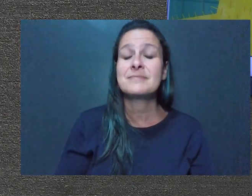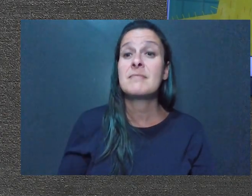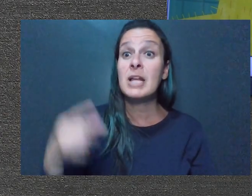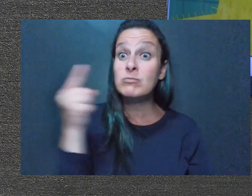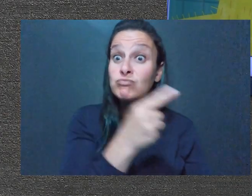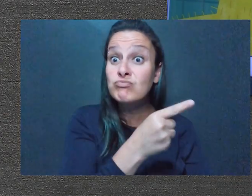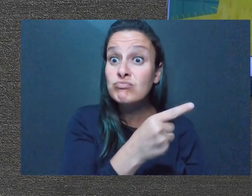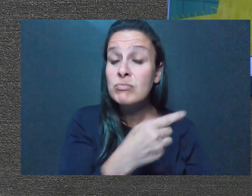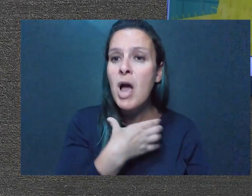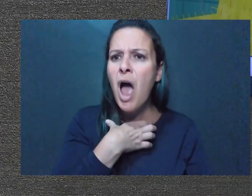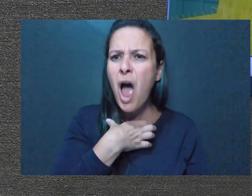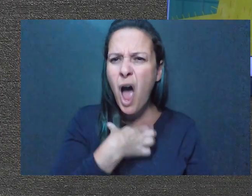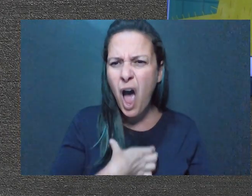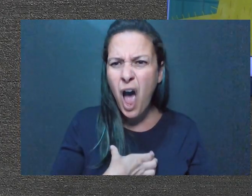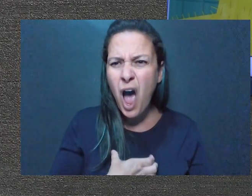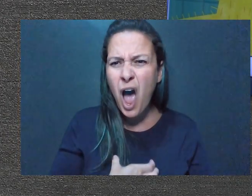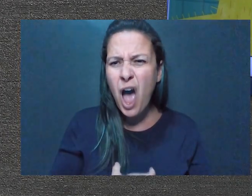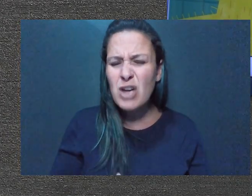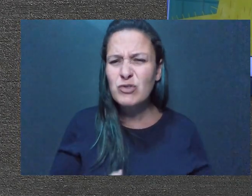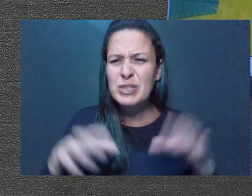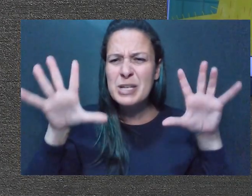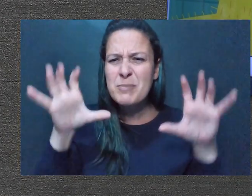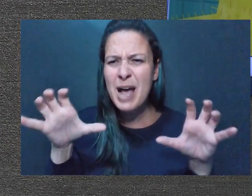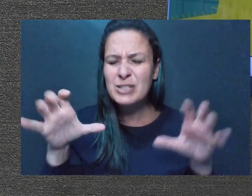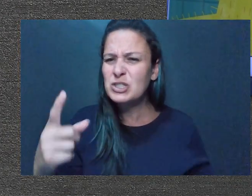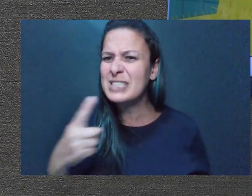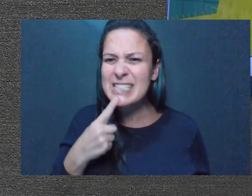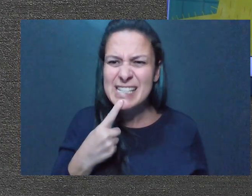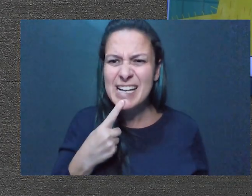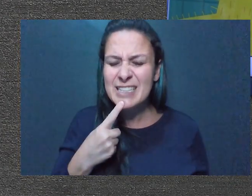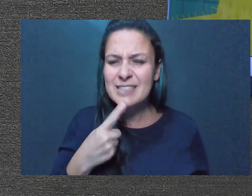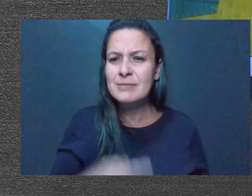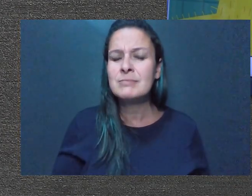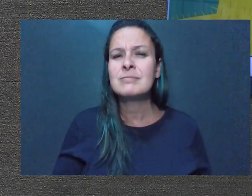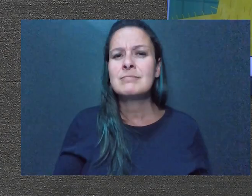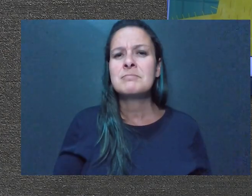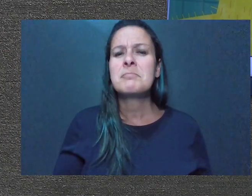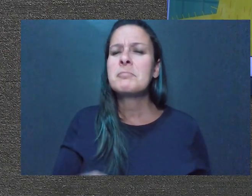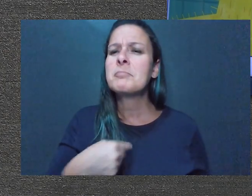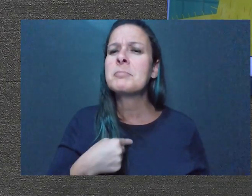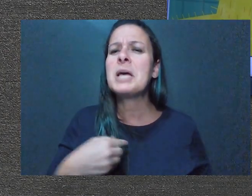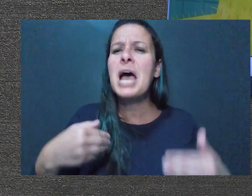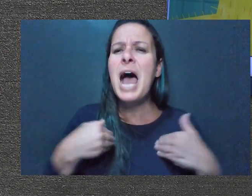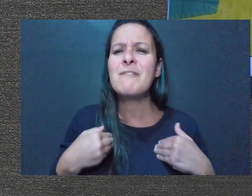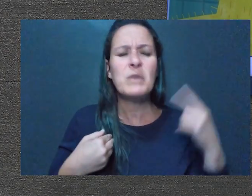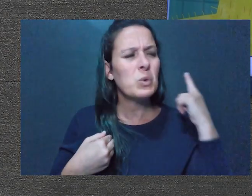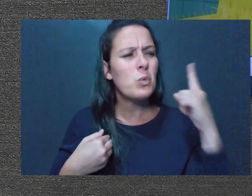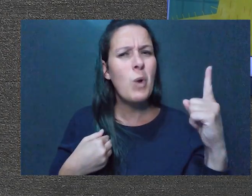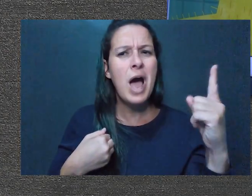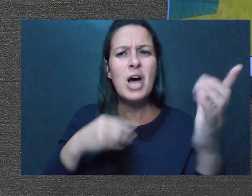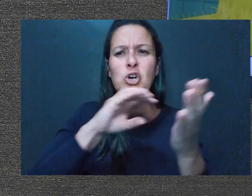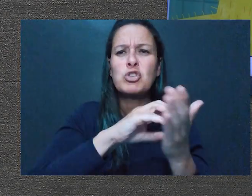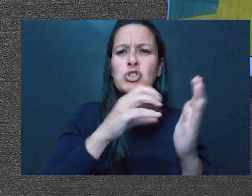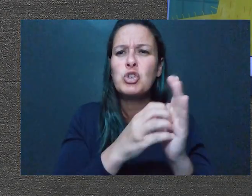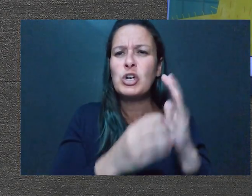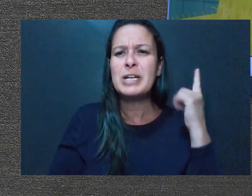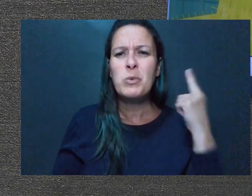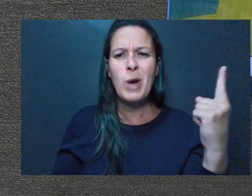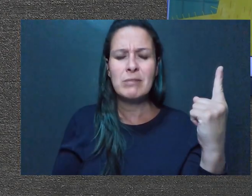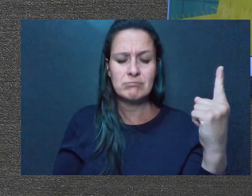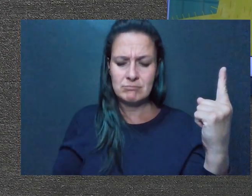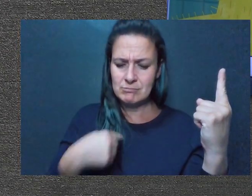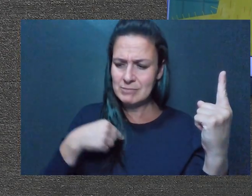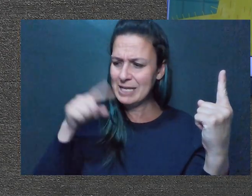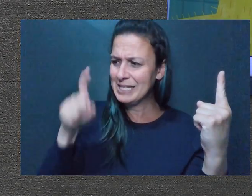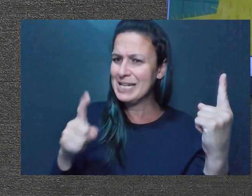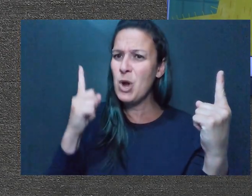This hungry monster says, I have one cookie. I need